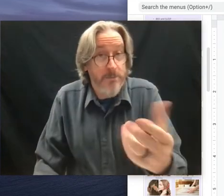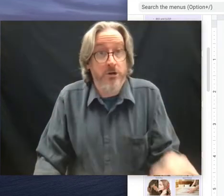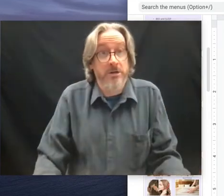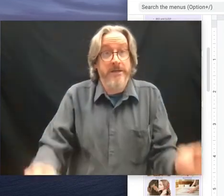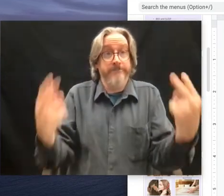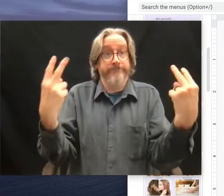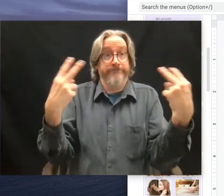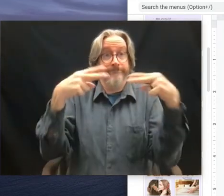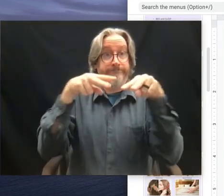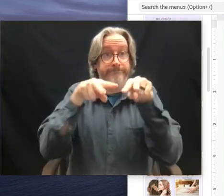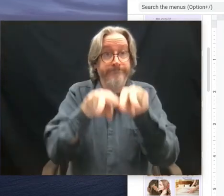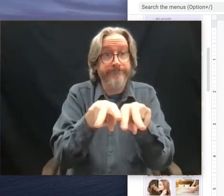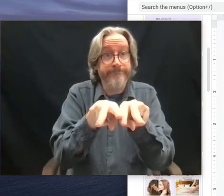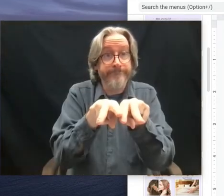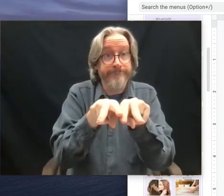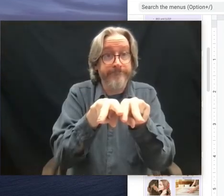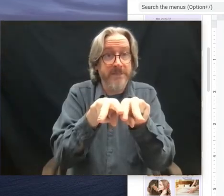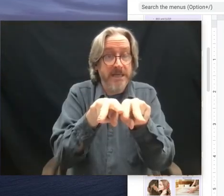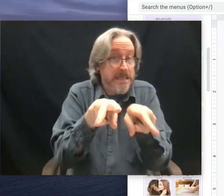Similarly,